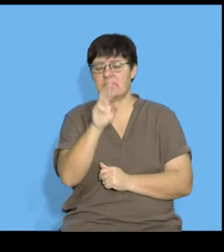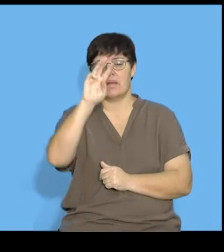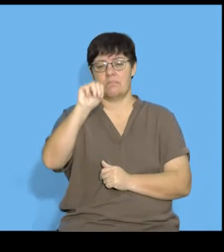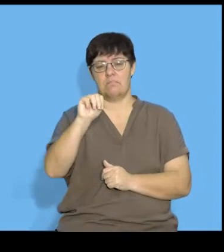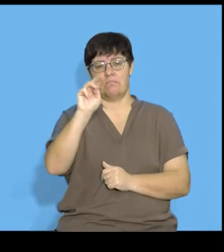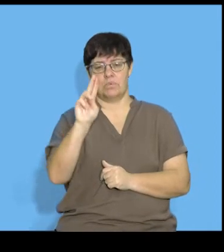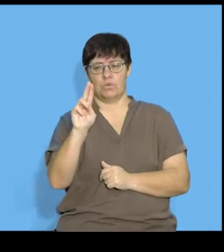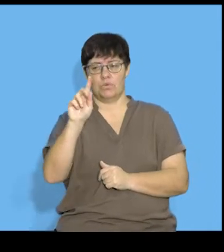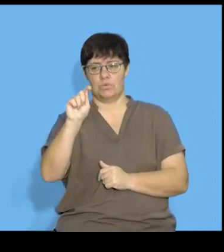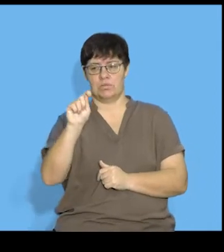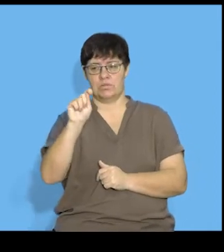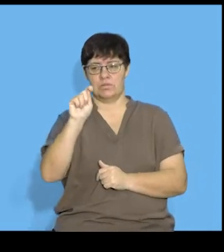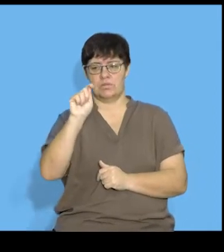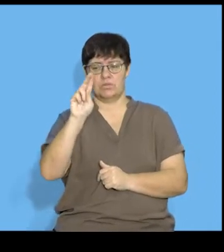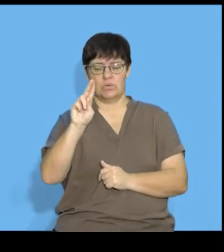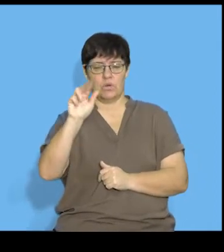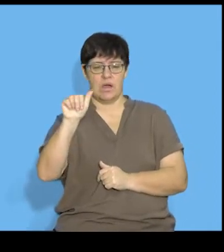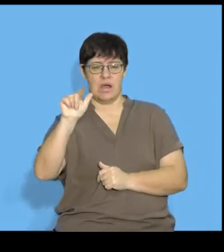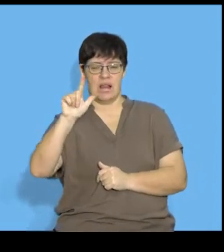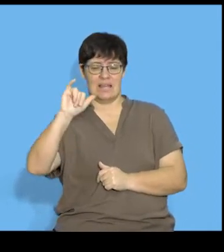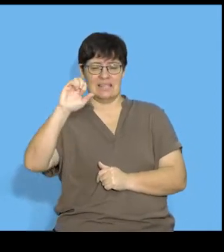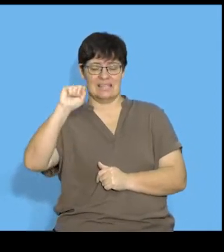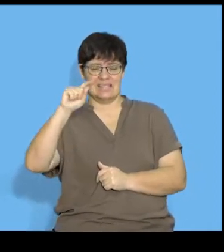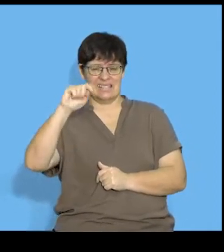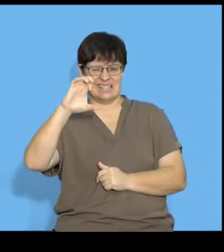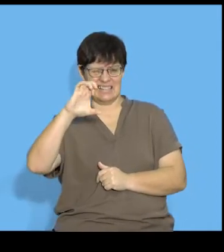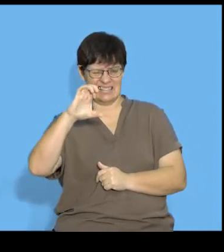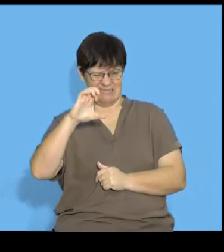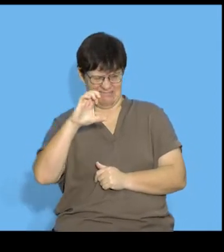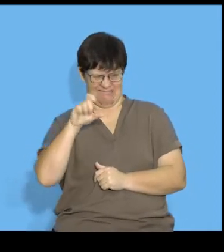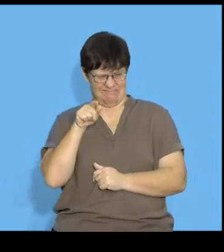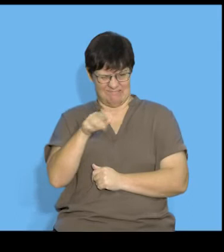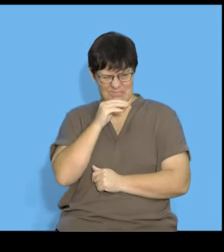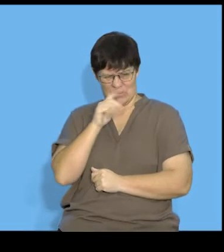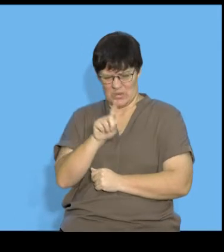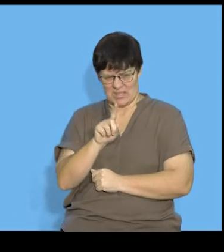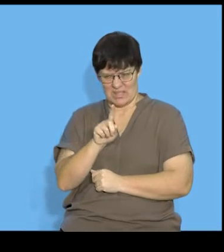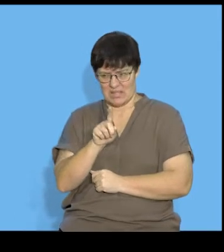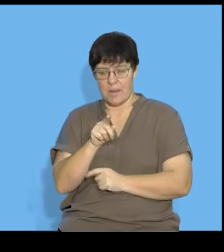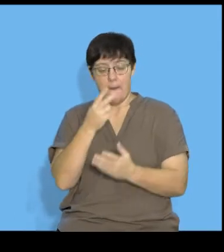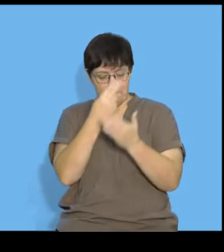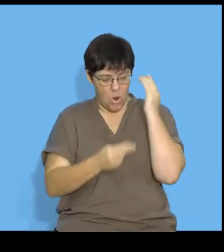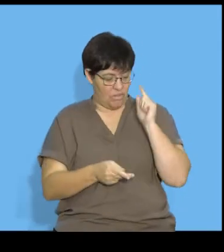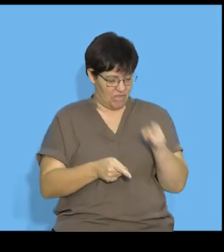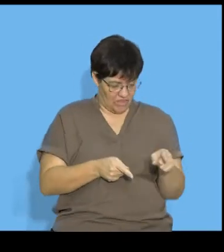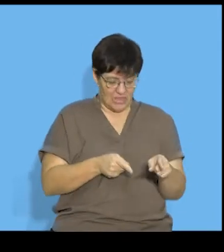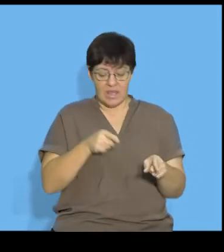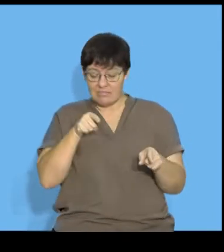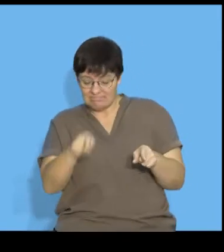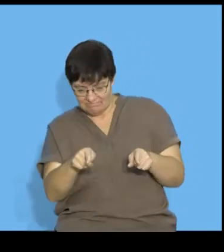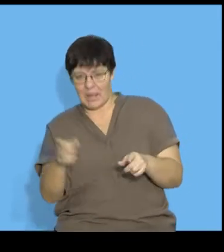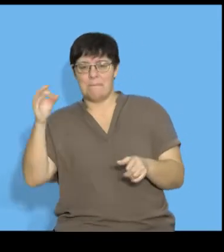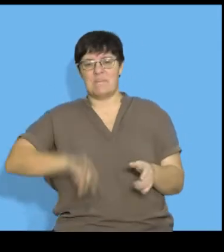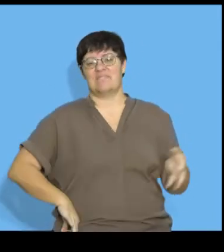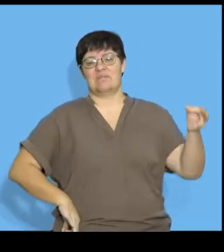mutualistic. What does that mean? They have a relationship where the two benefit. Right, and we're going to look